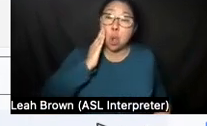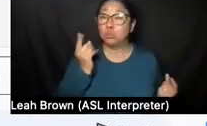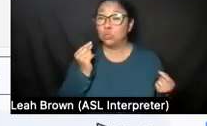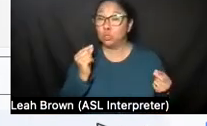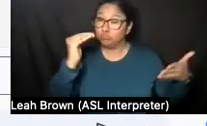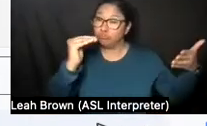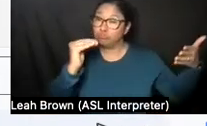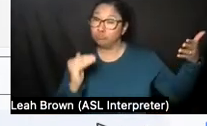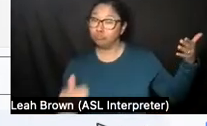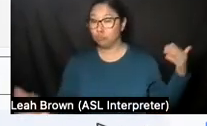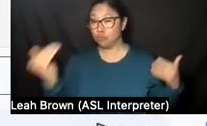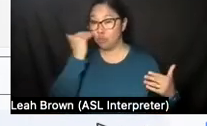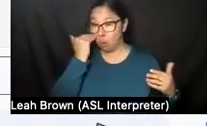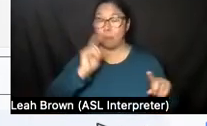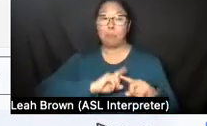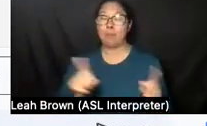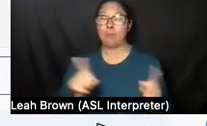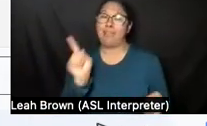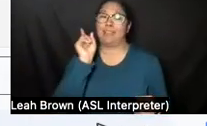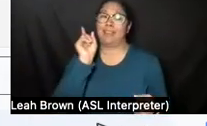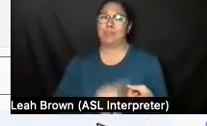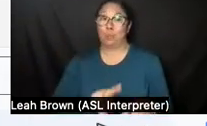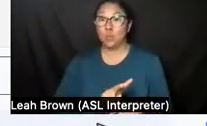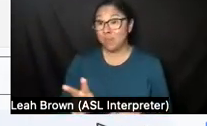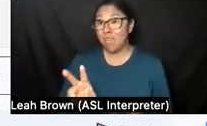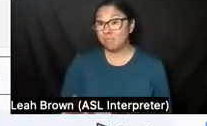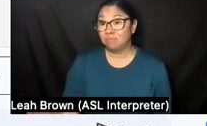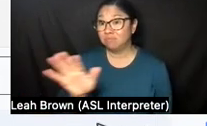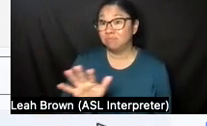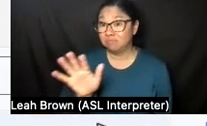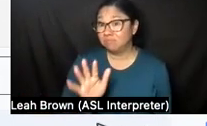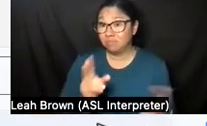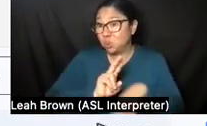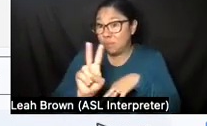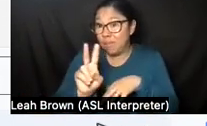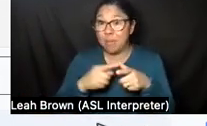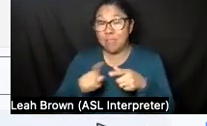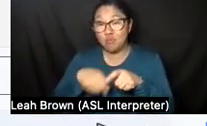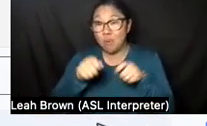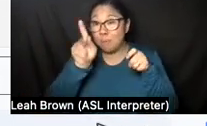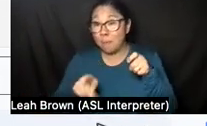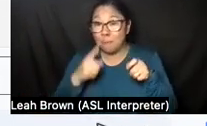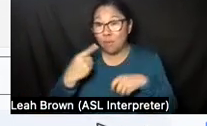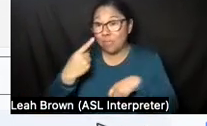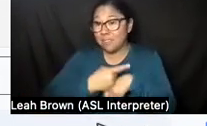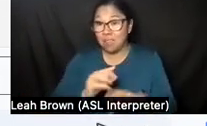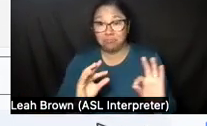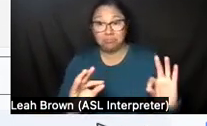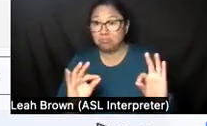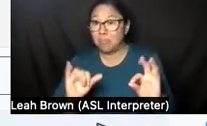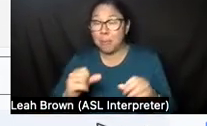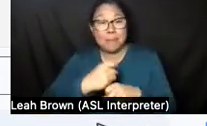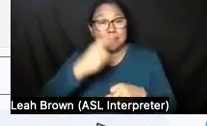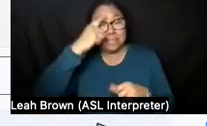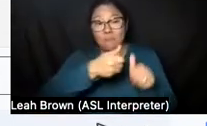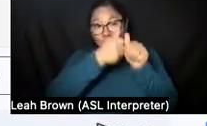it isn't until about like 2 p.m. because then they're wrapping up their day. So that makes sense to do it that way instead